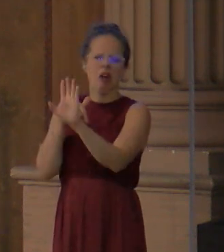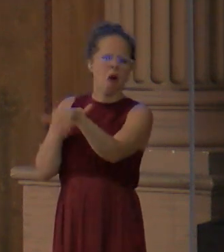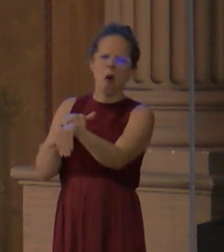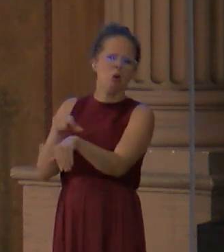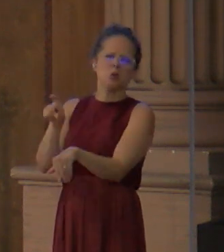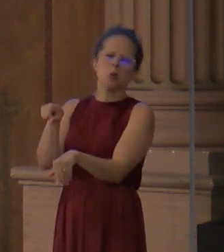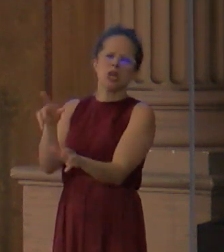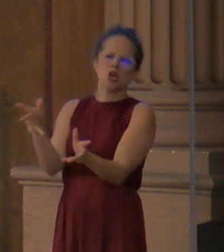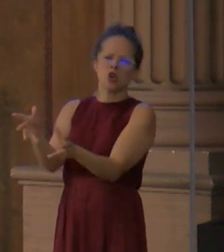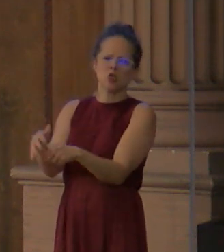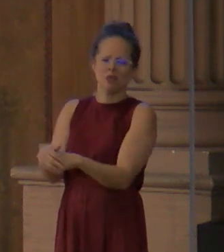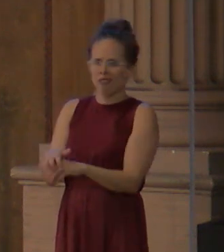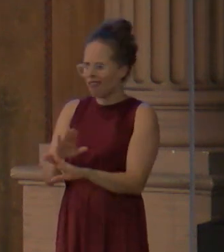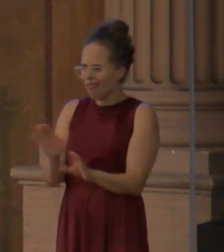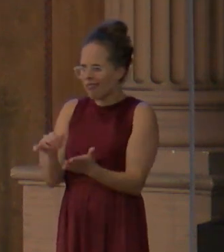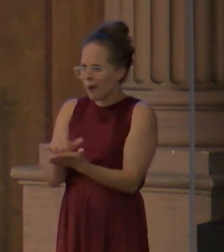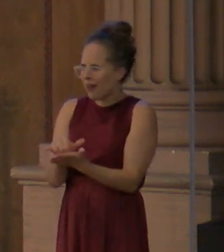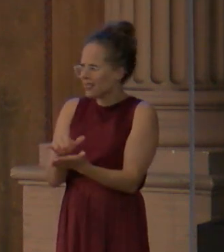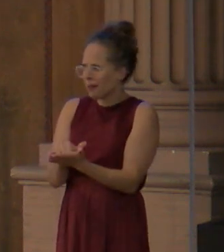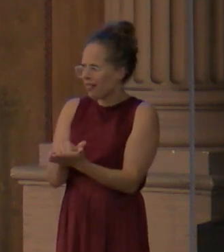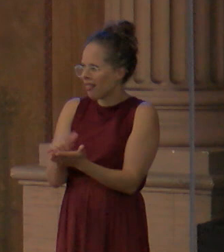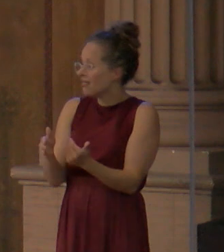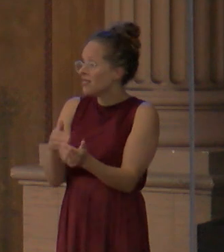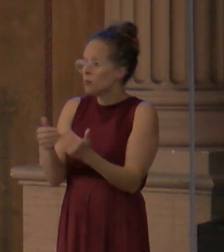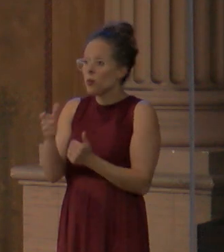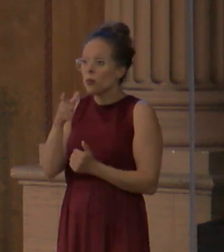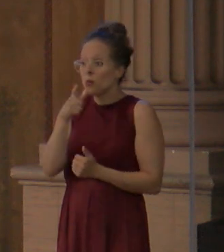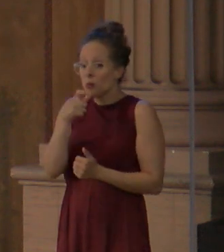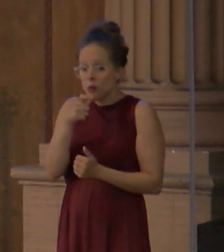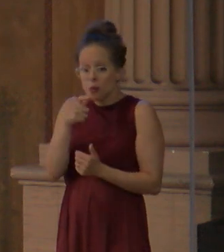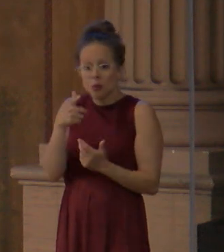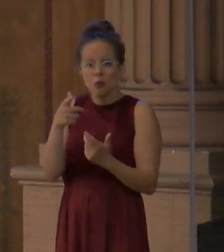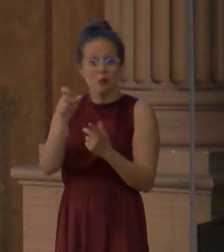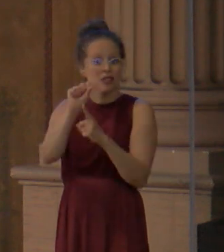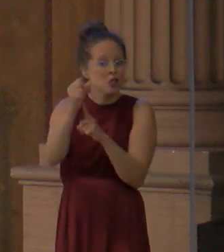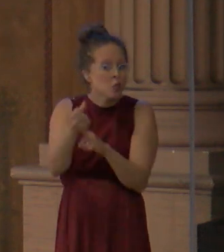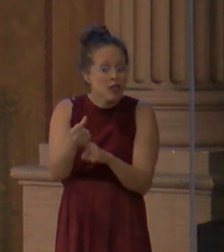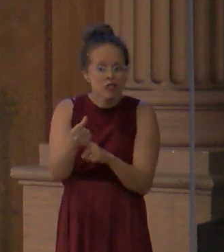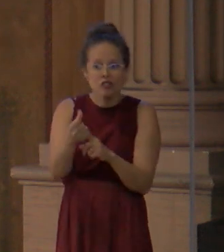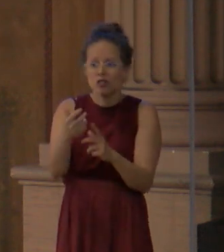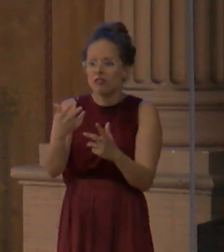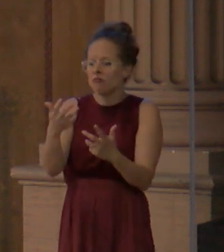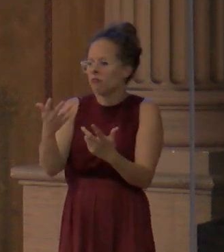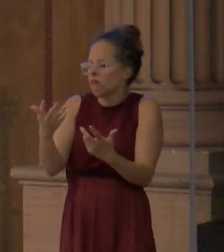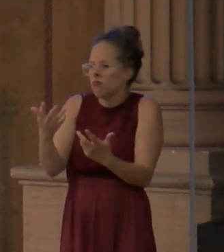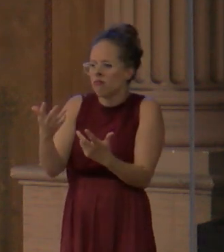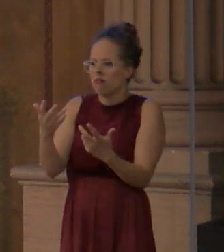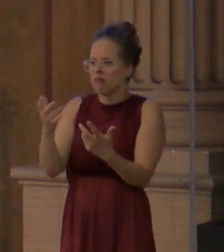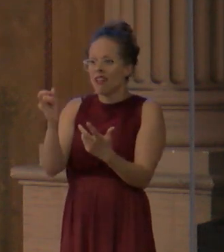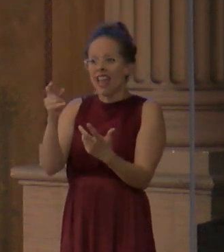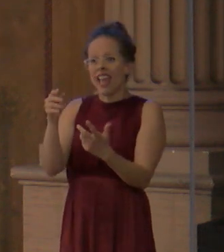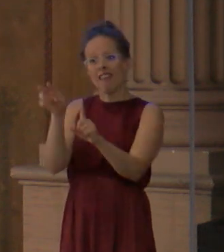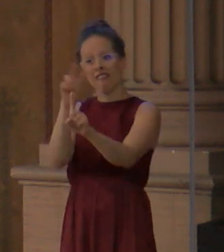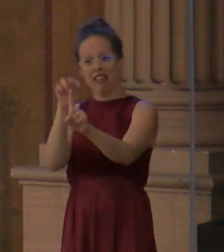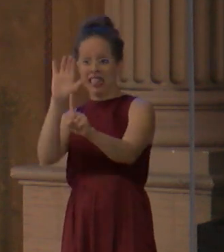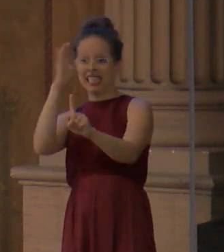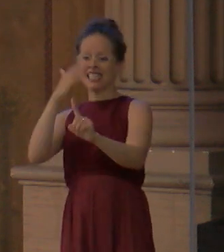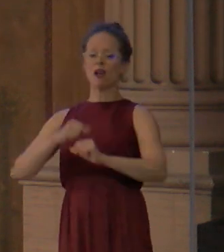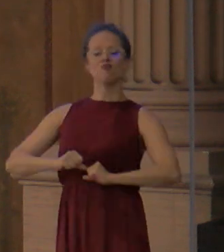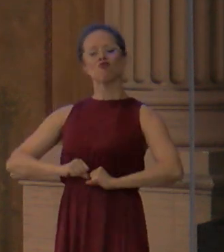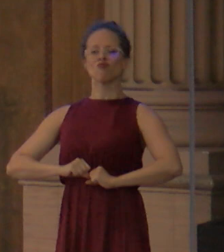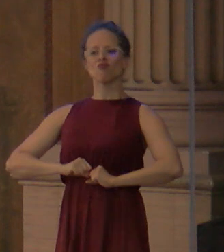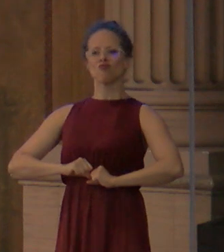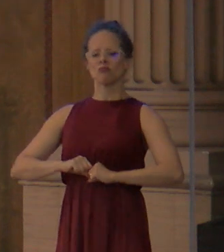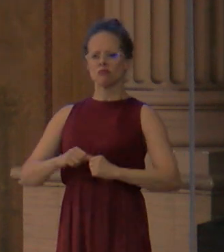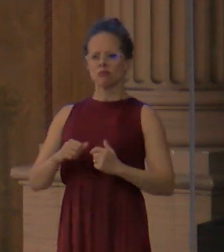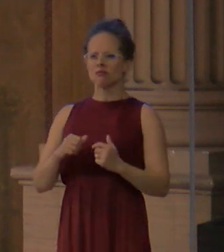way. It doesn't matter who I'm talking to, what the situation is, whether they're coming across like they got it all together, I know they